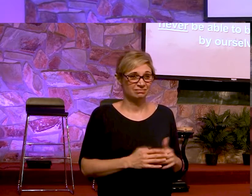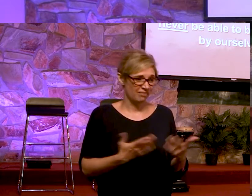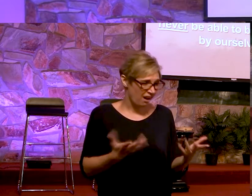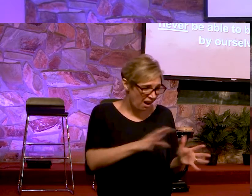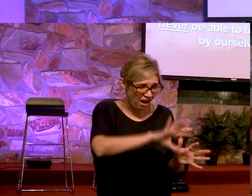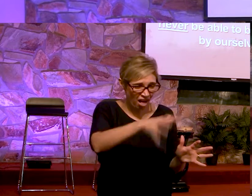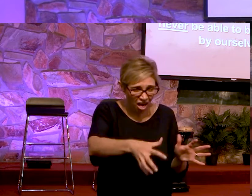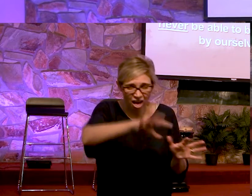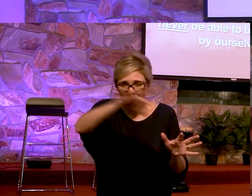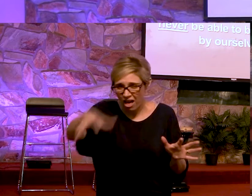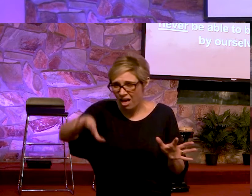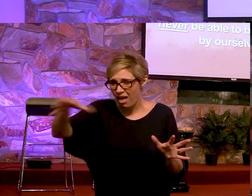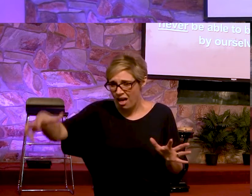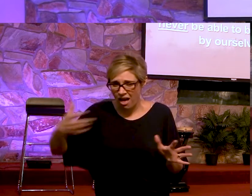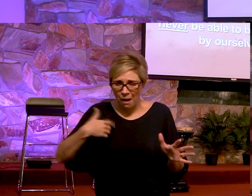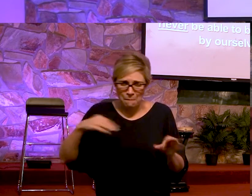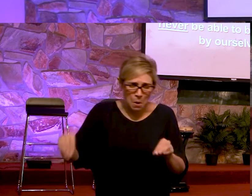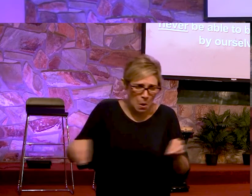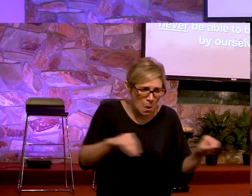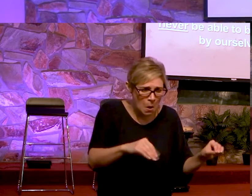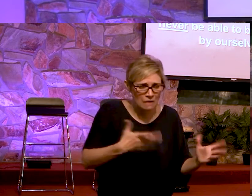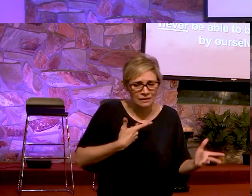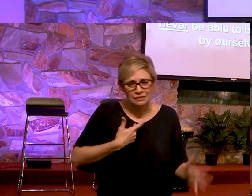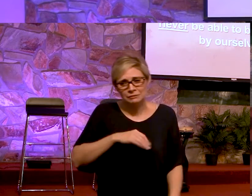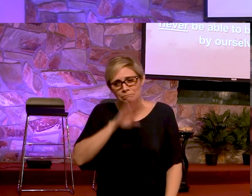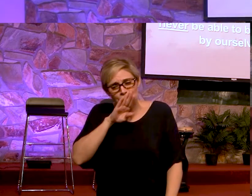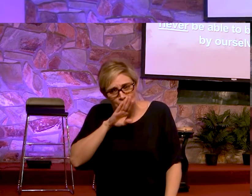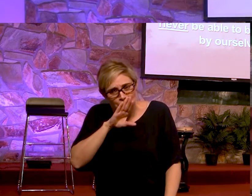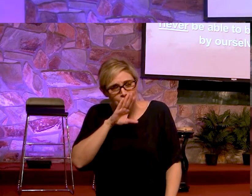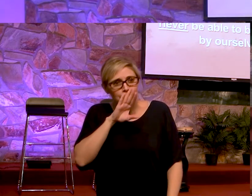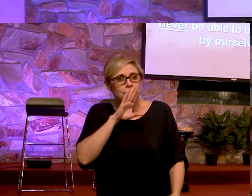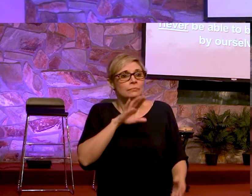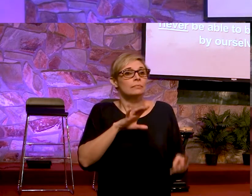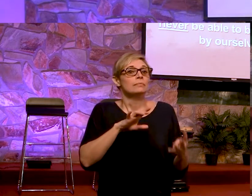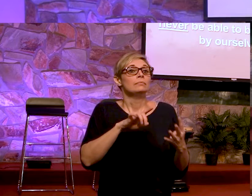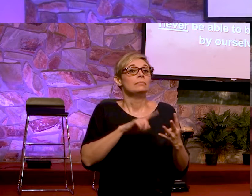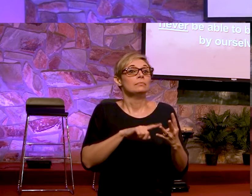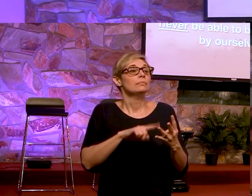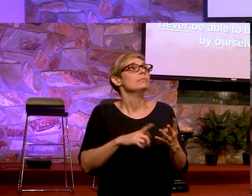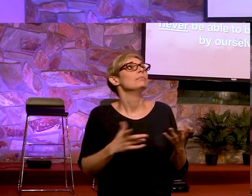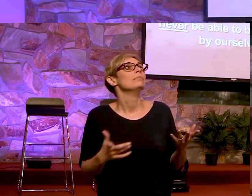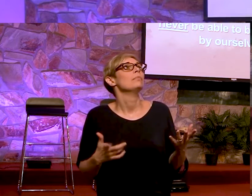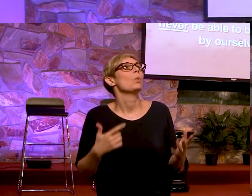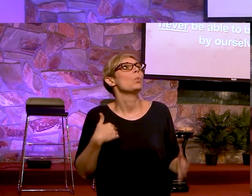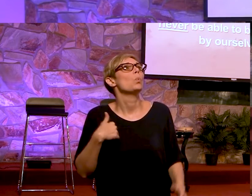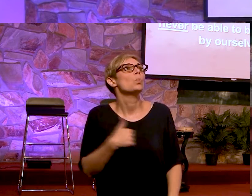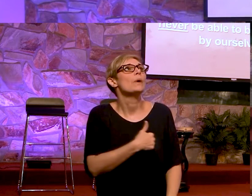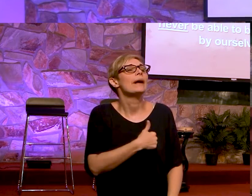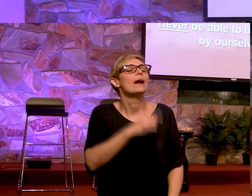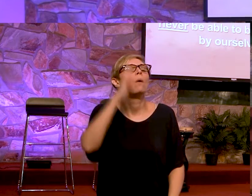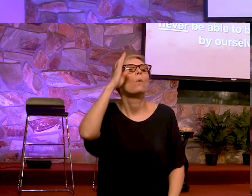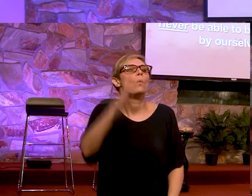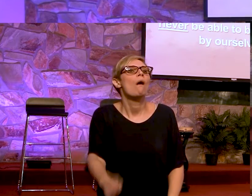be moved. They're frustrated. Look at this next phrase. We will never